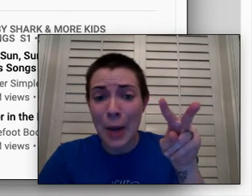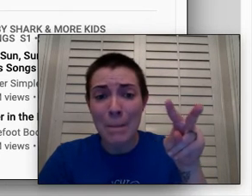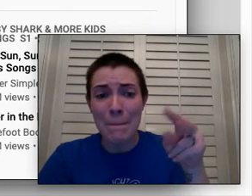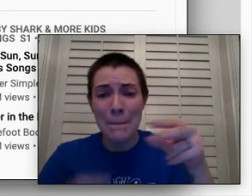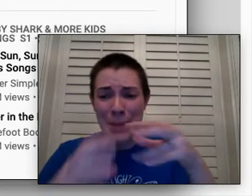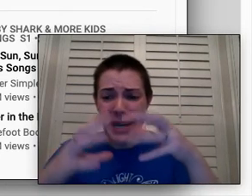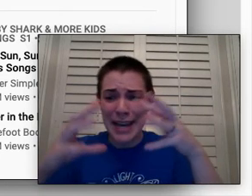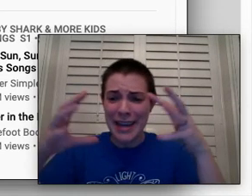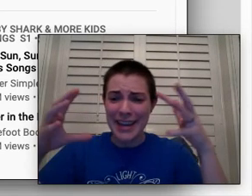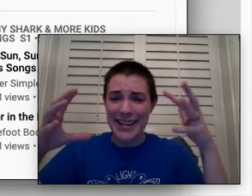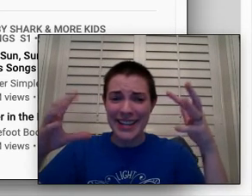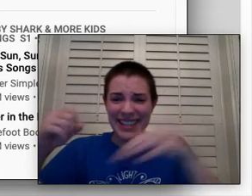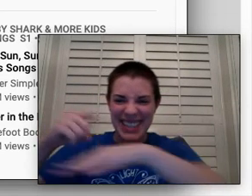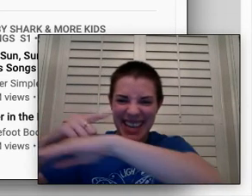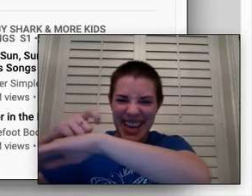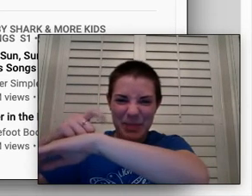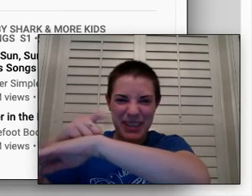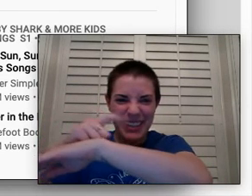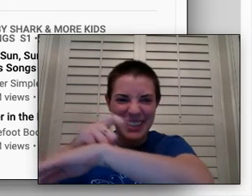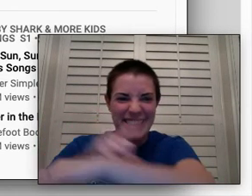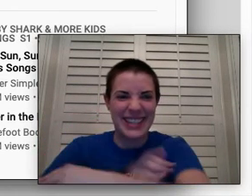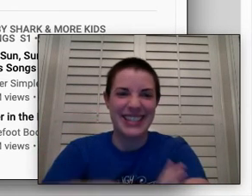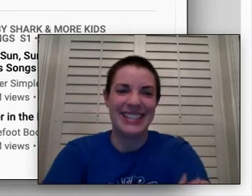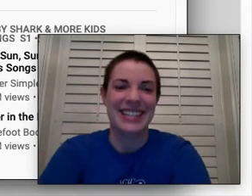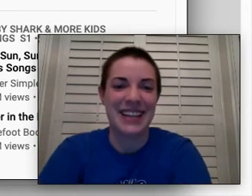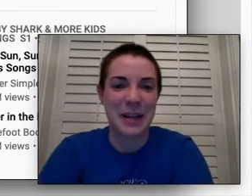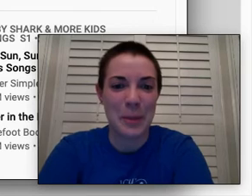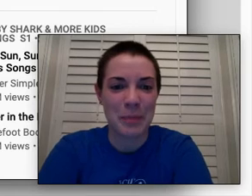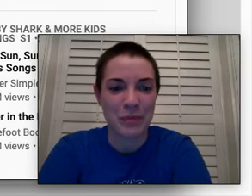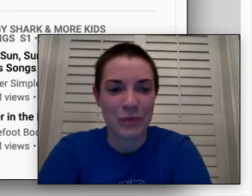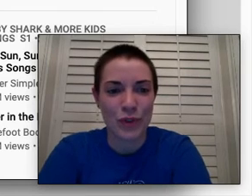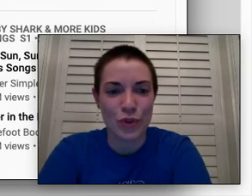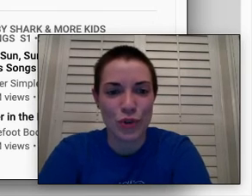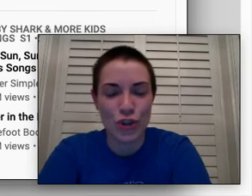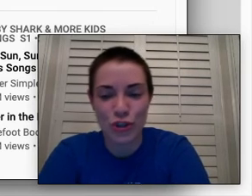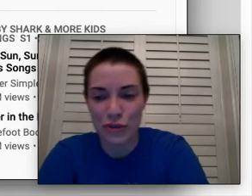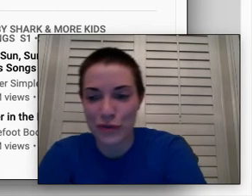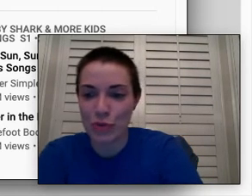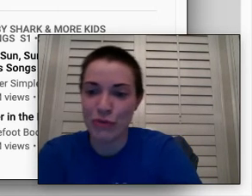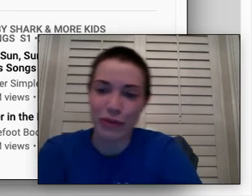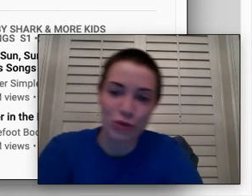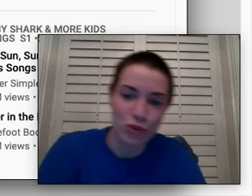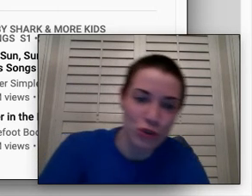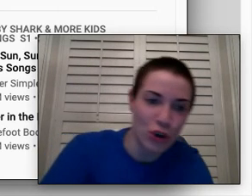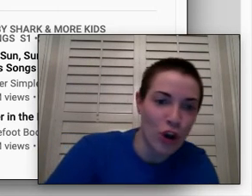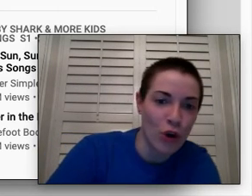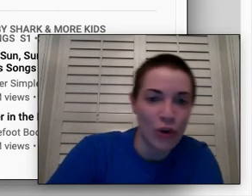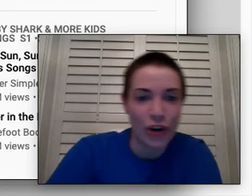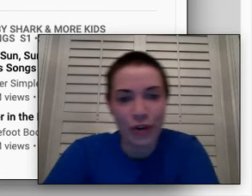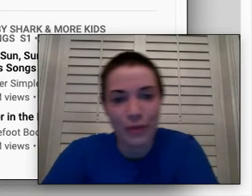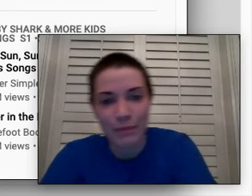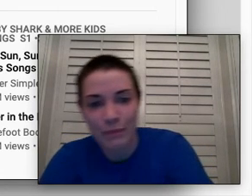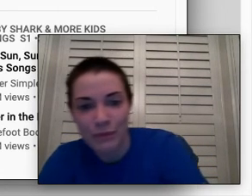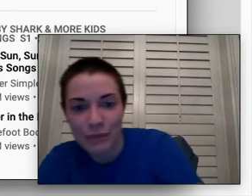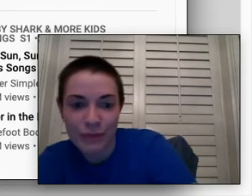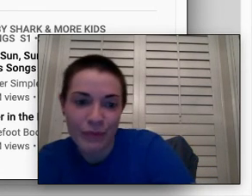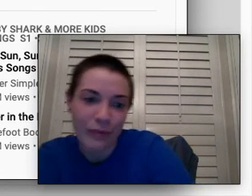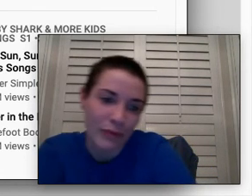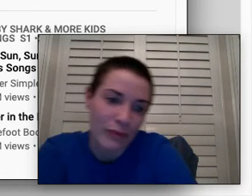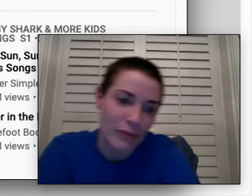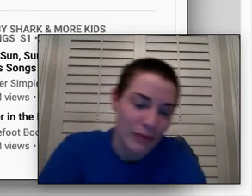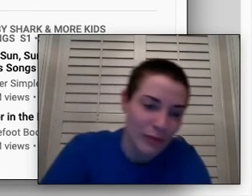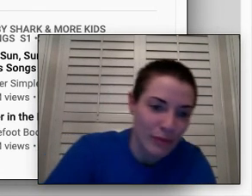how big the caterpillar is. He's even moving slower.